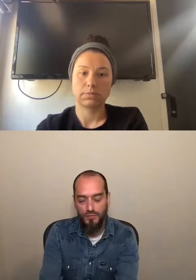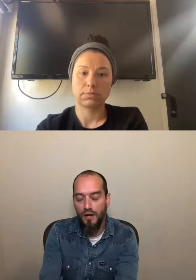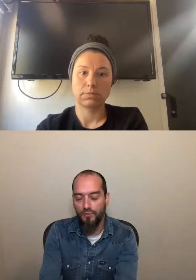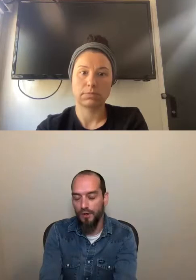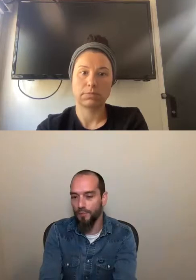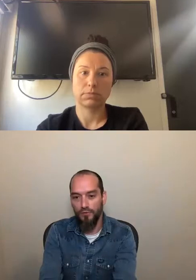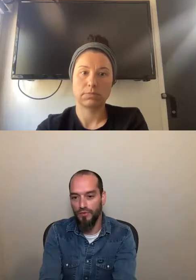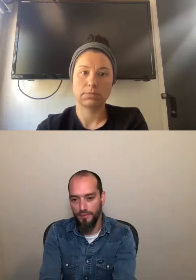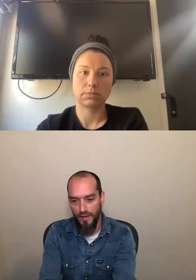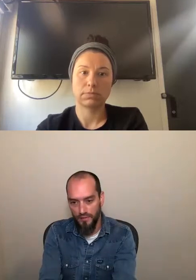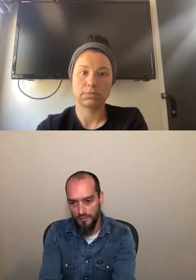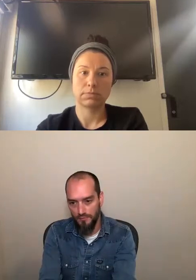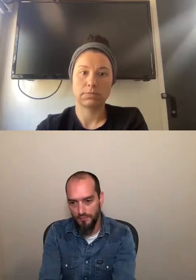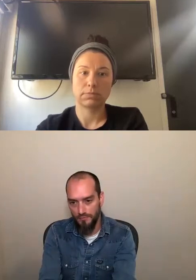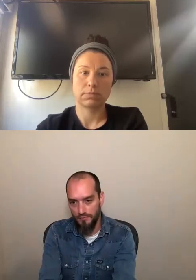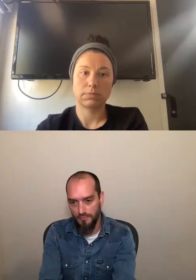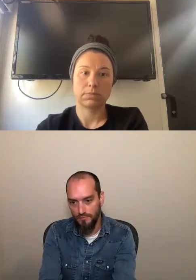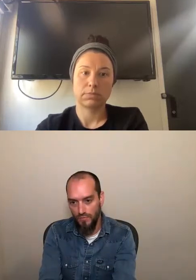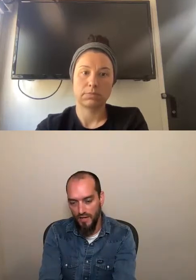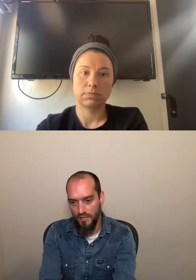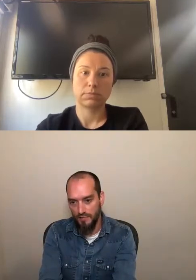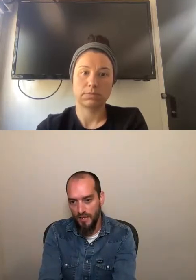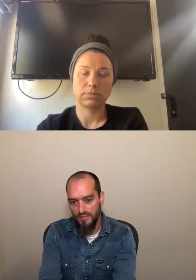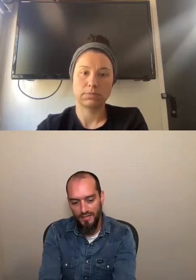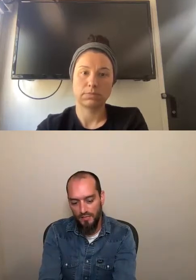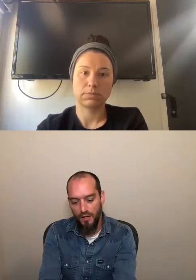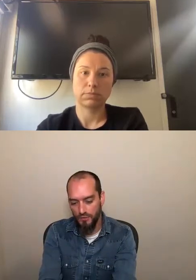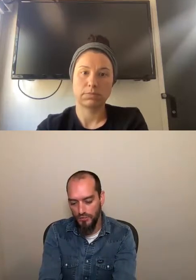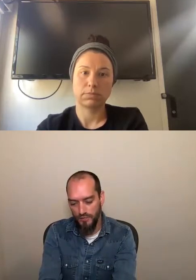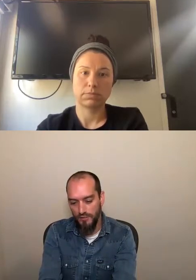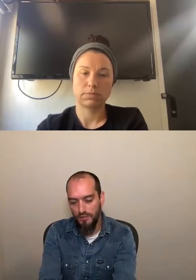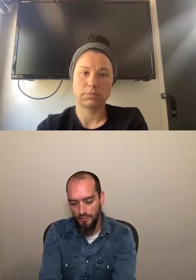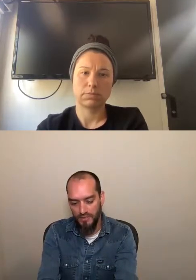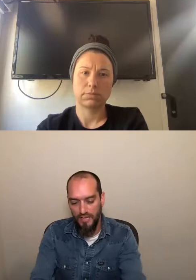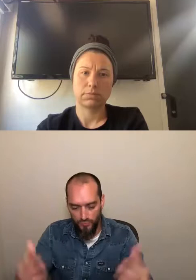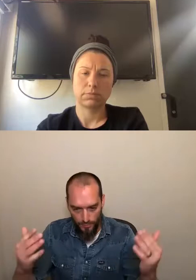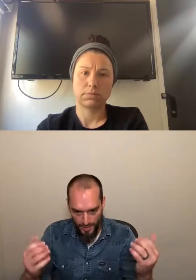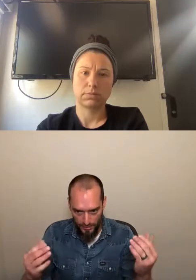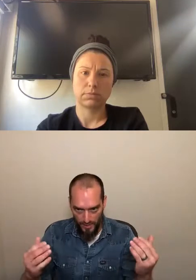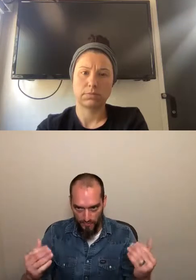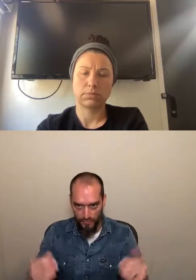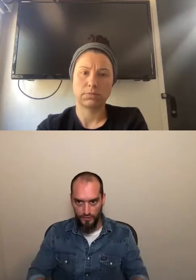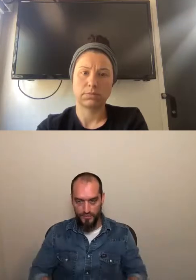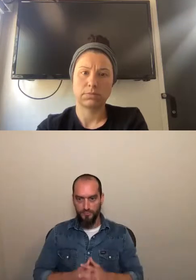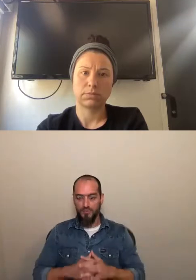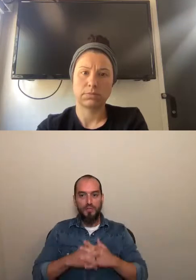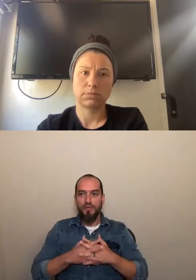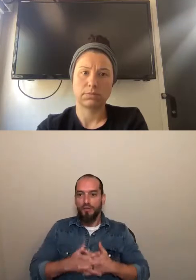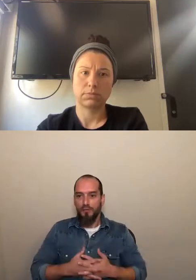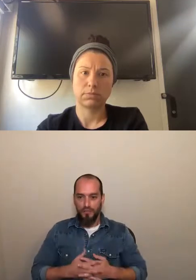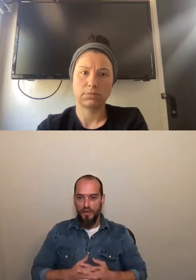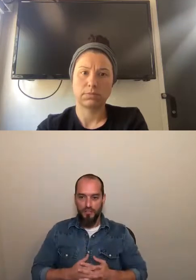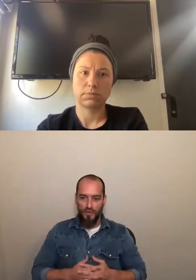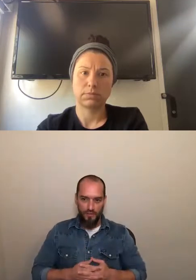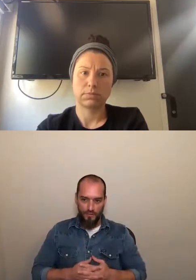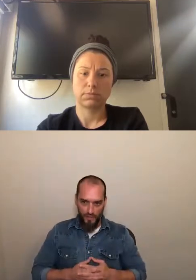it was covered up perfectly back then. And technology, meaning information at our fingertips,